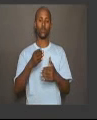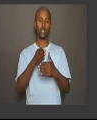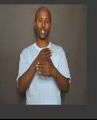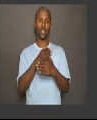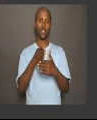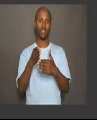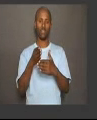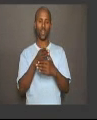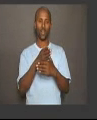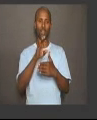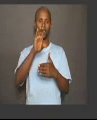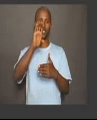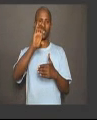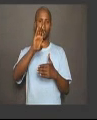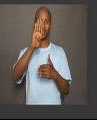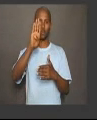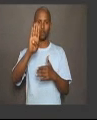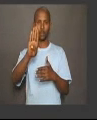interval CB.